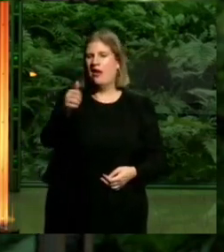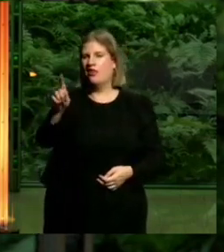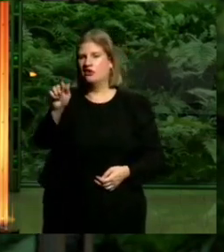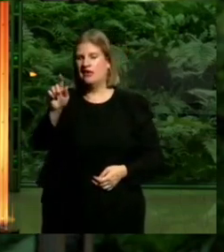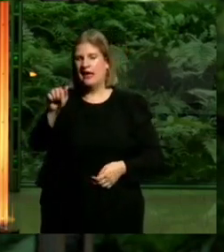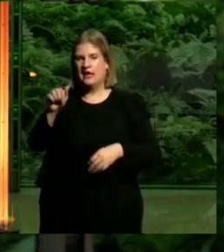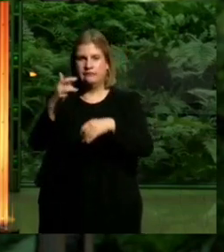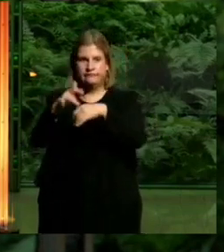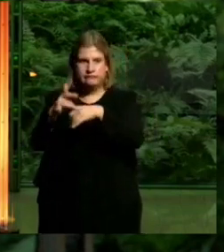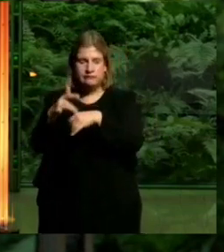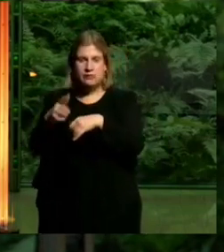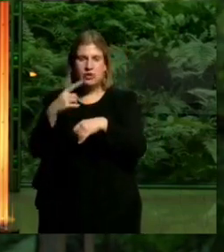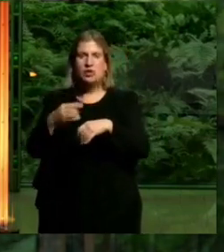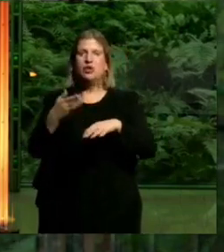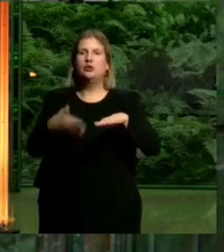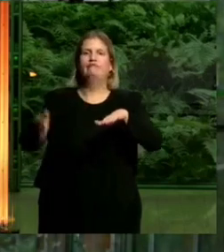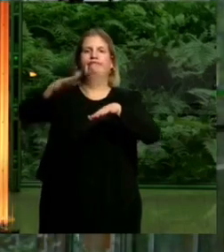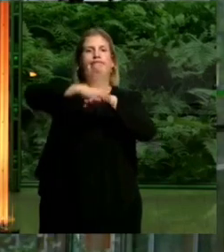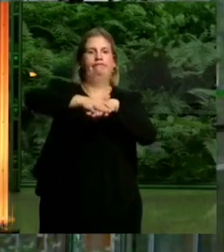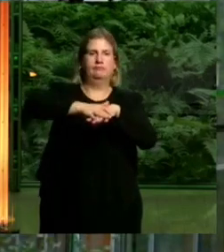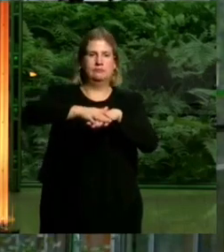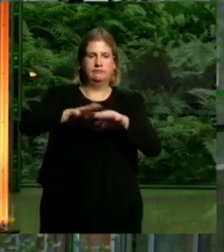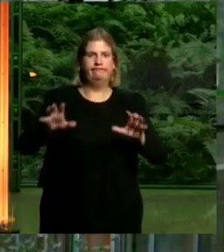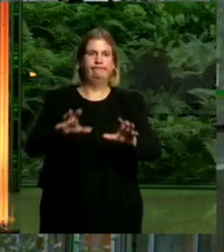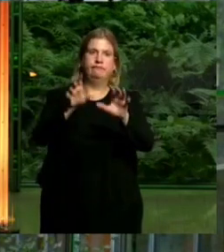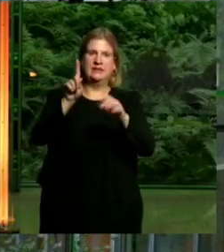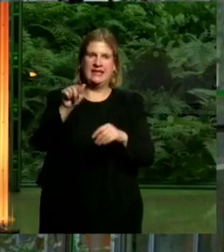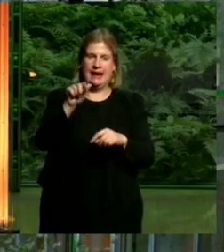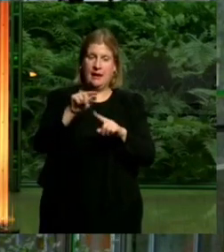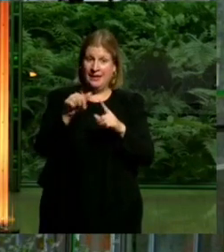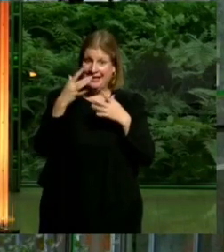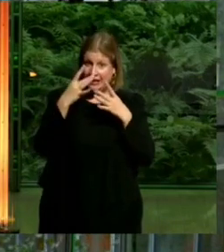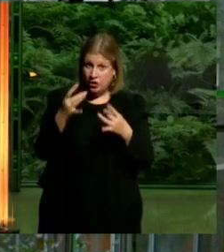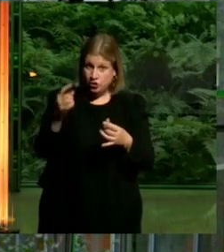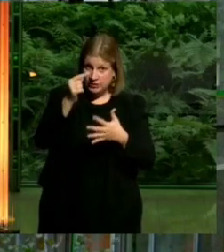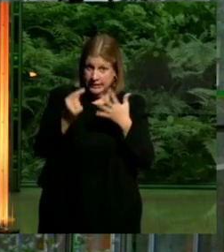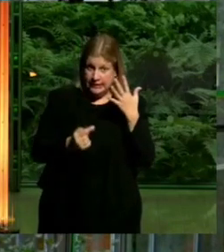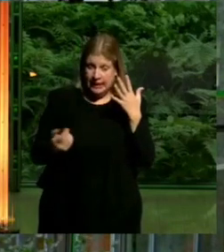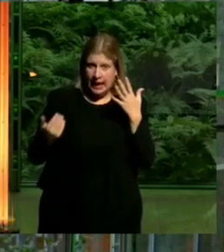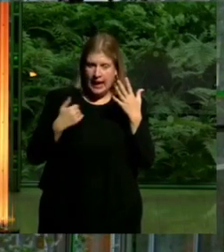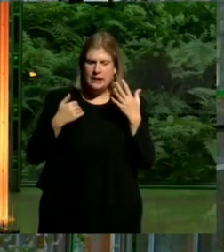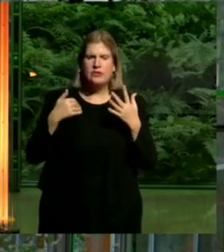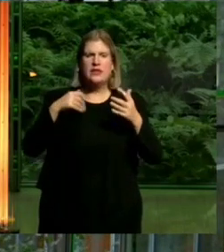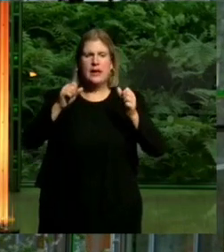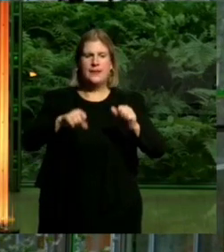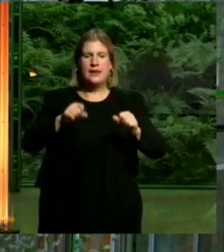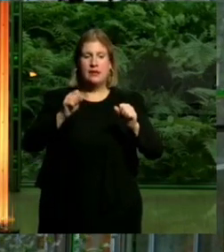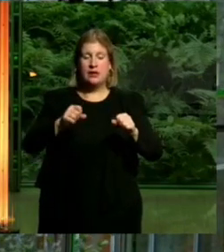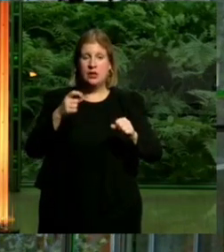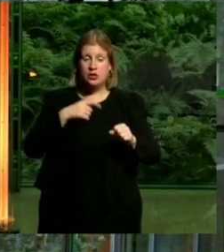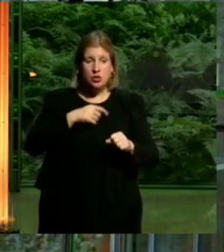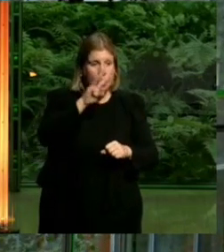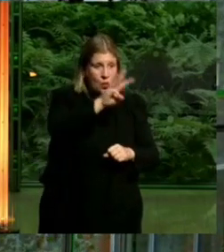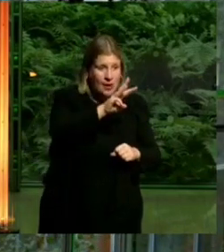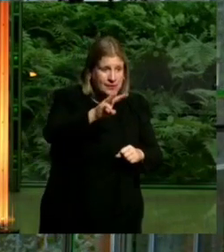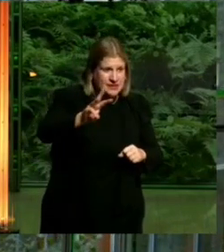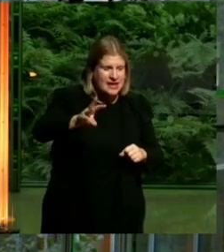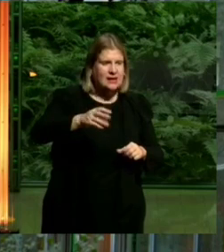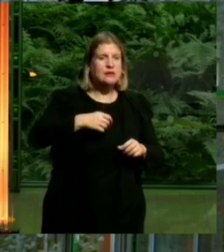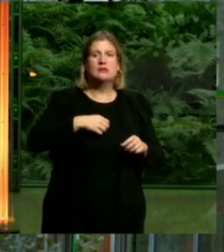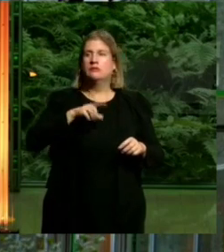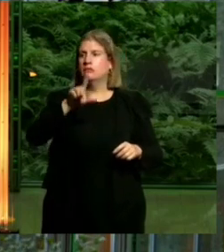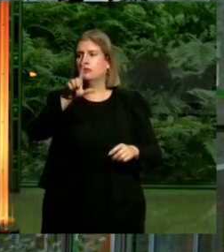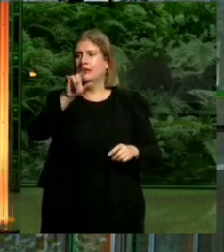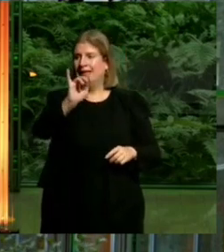append and enrich data. But I think the most interesting feature it has is this ability to scrape a website, scrape a LinkedIn,